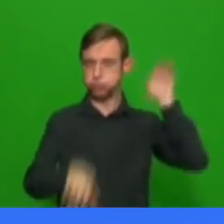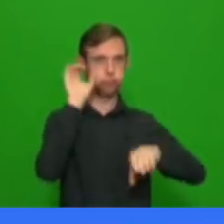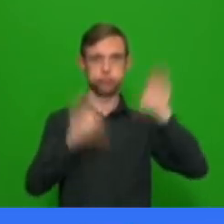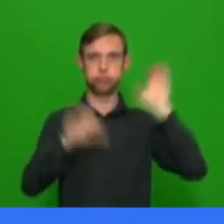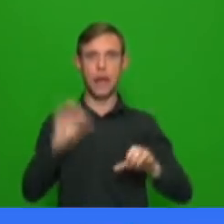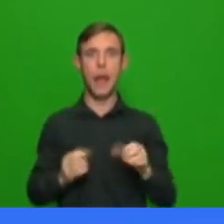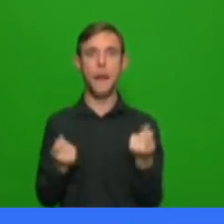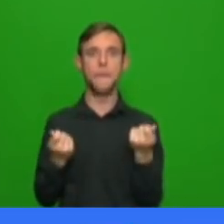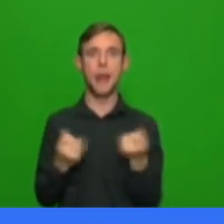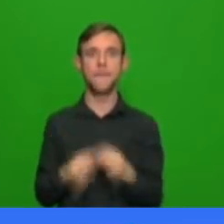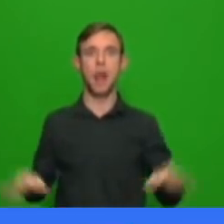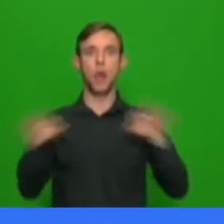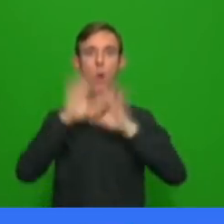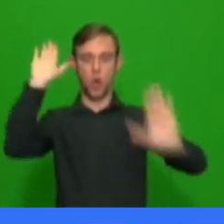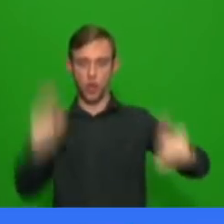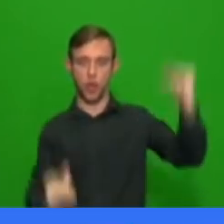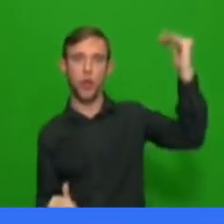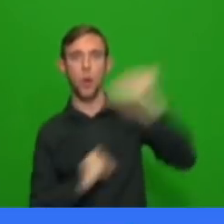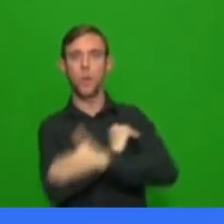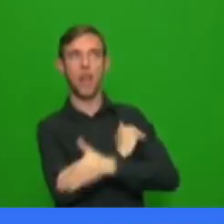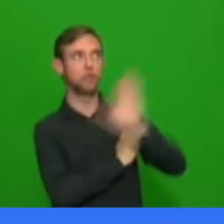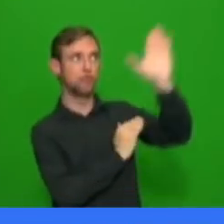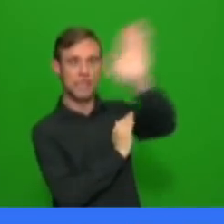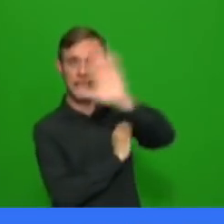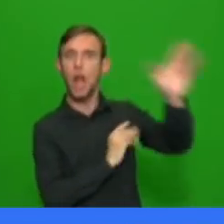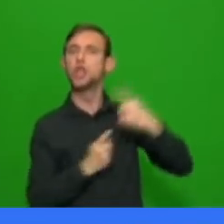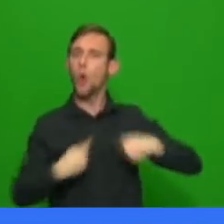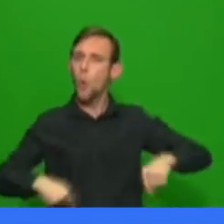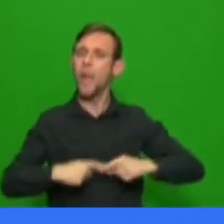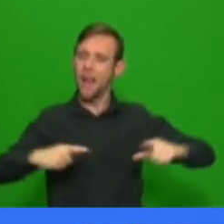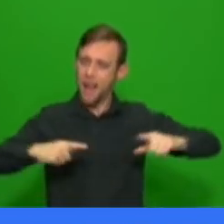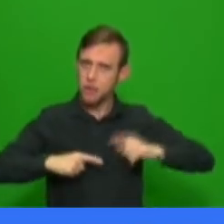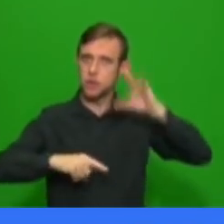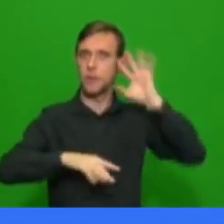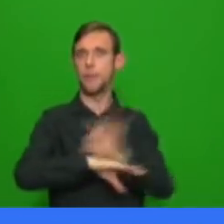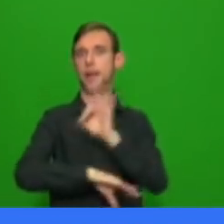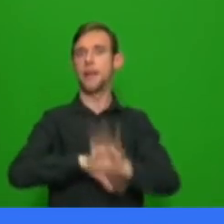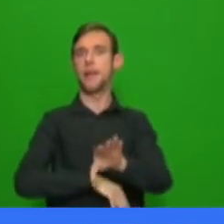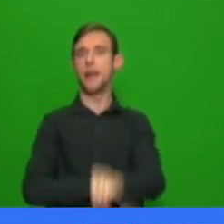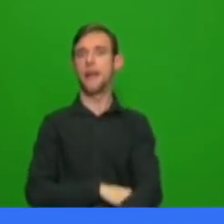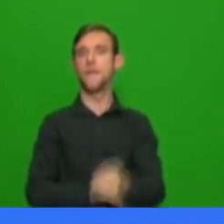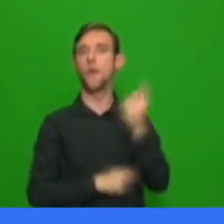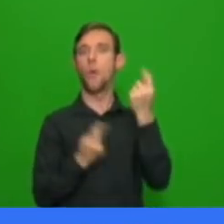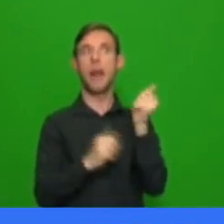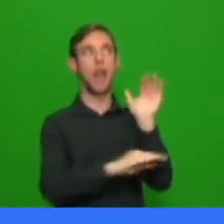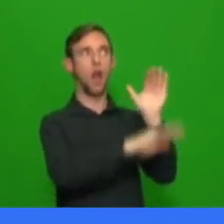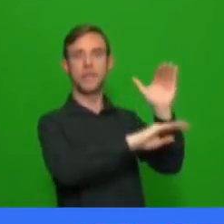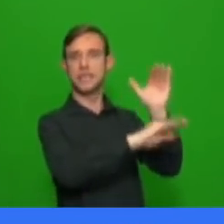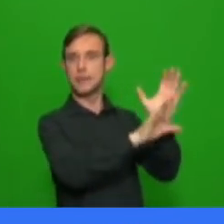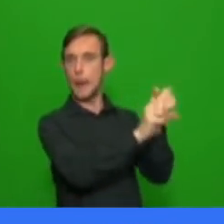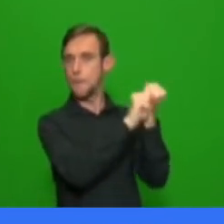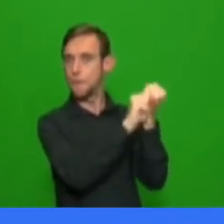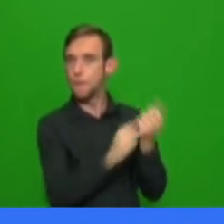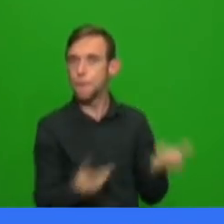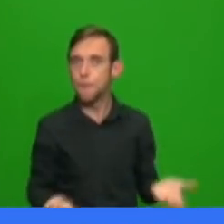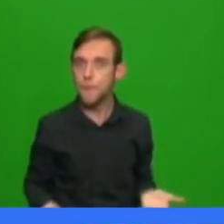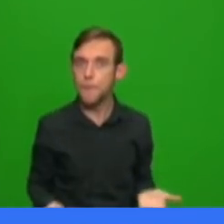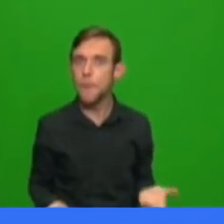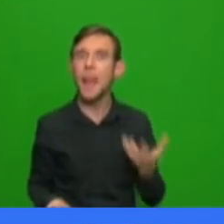how we think about the reserves. Are there any